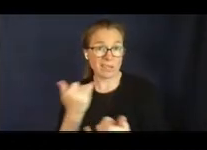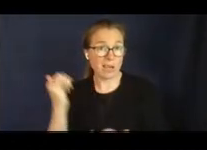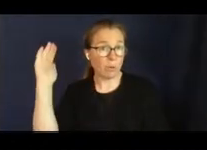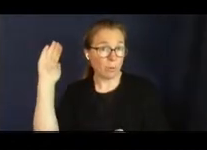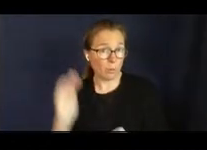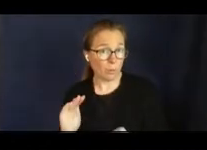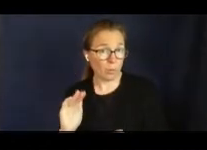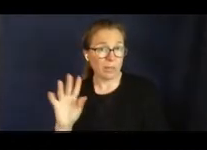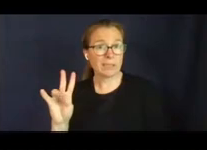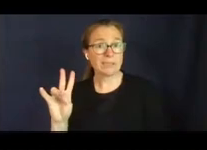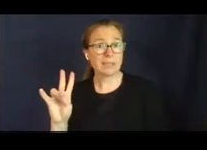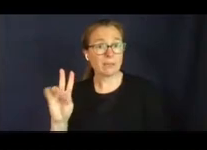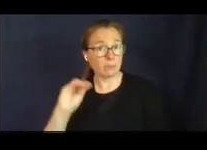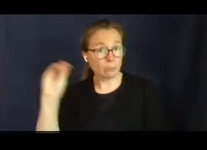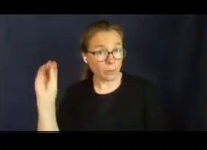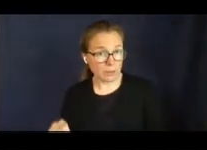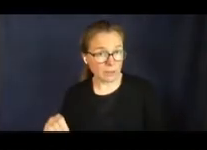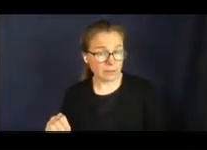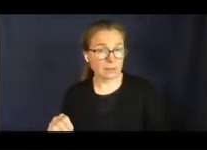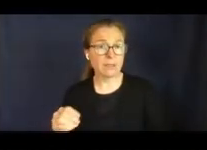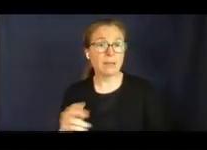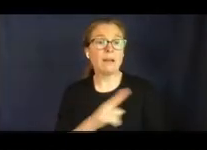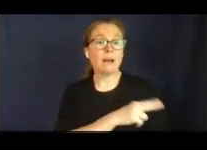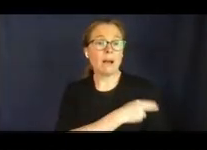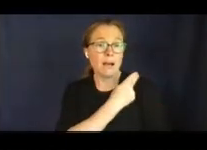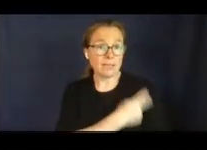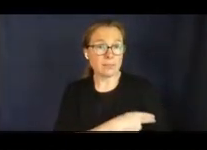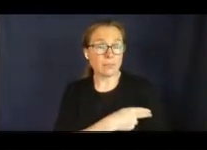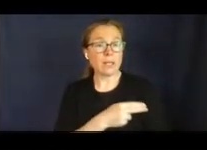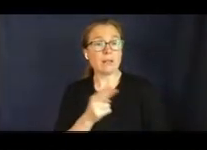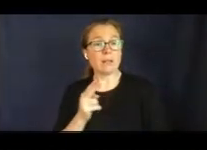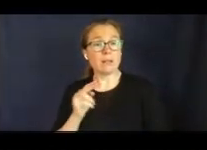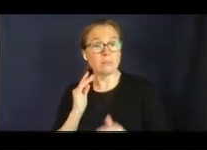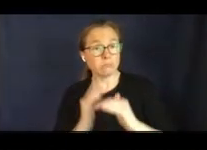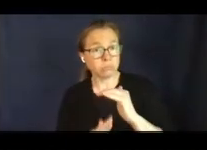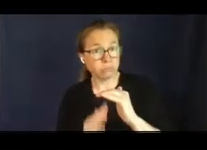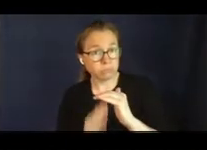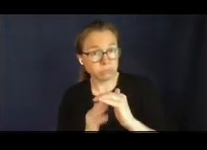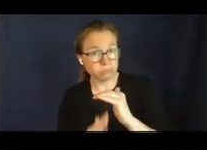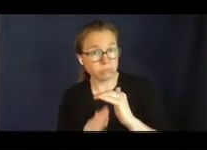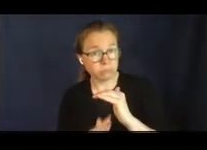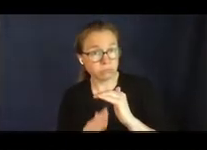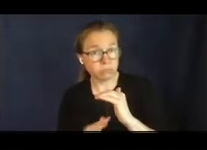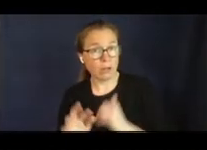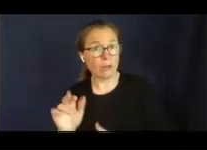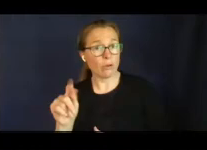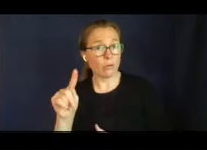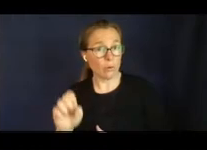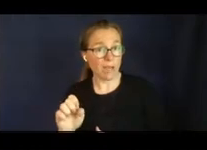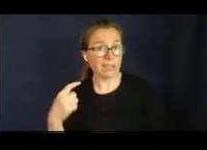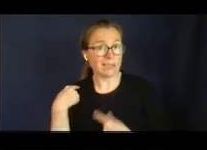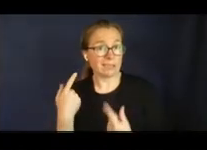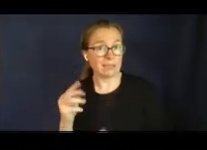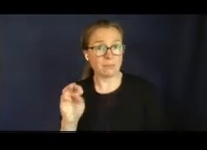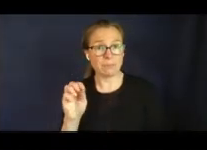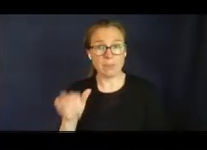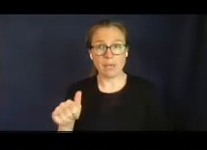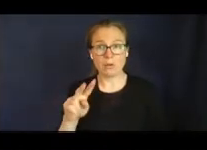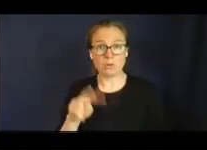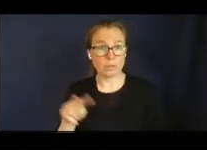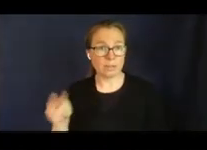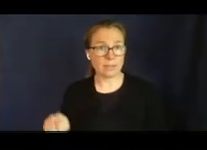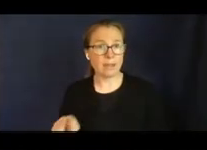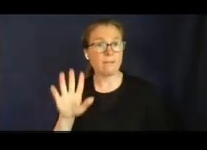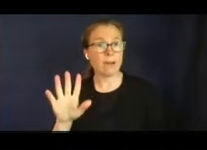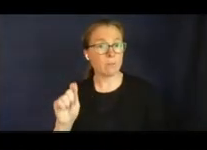7%. And the hospitalization rate of COVID-19 cases as of May 22nd is